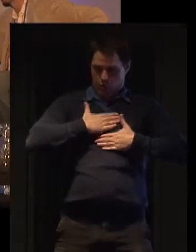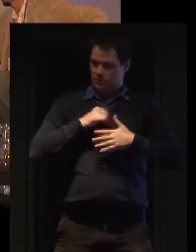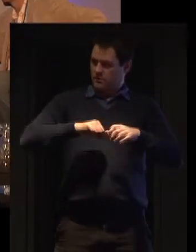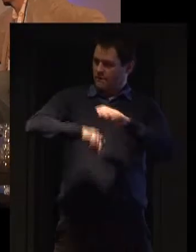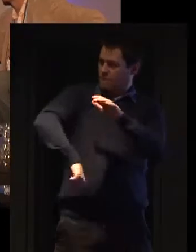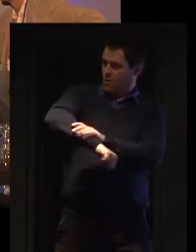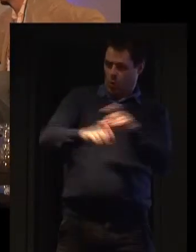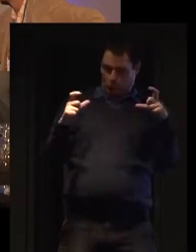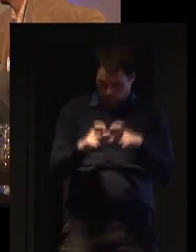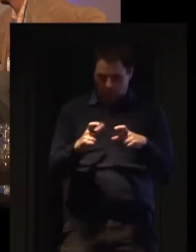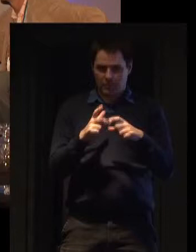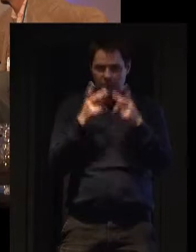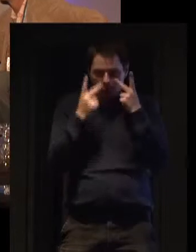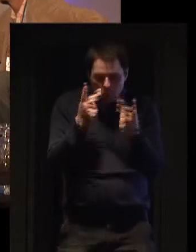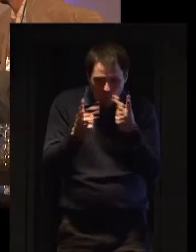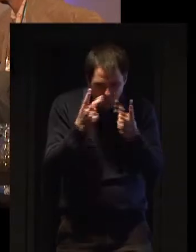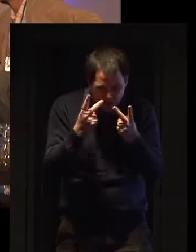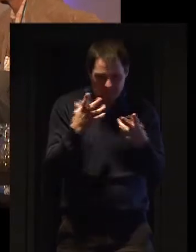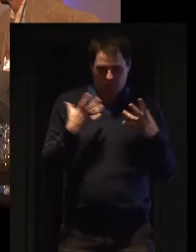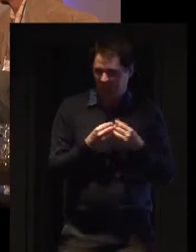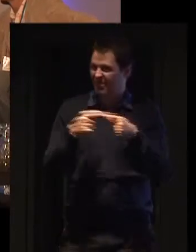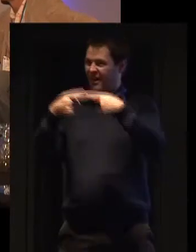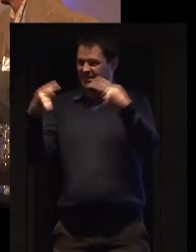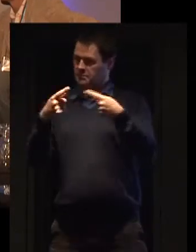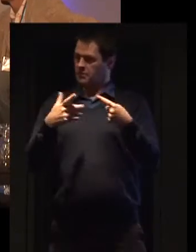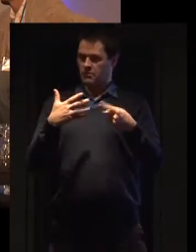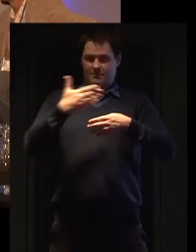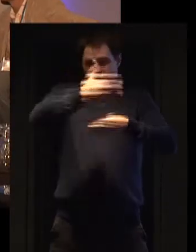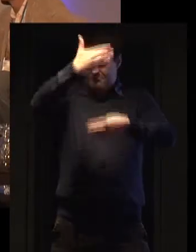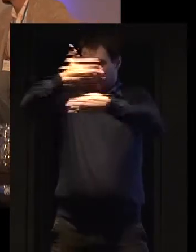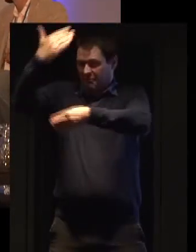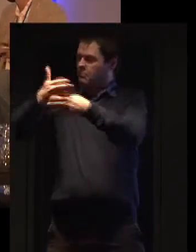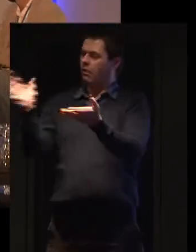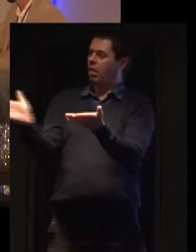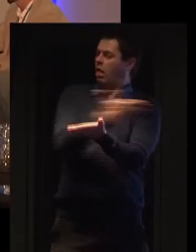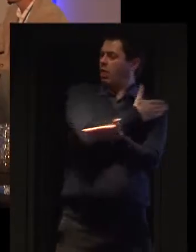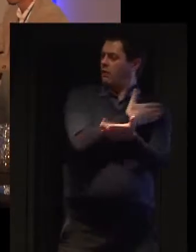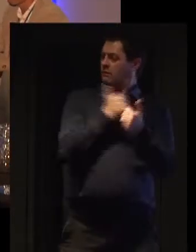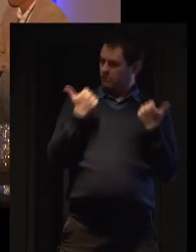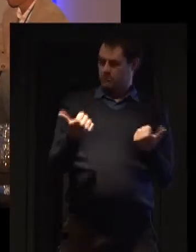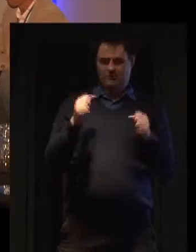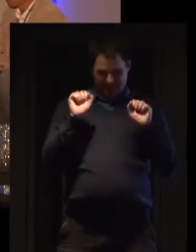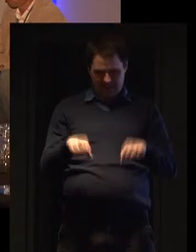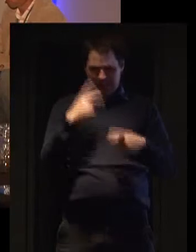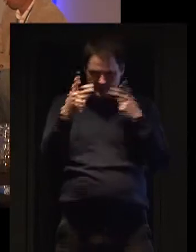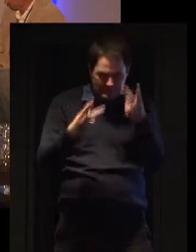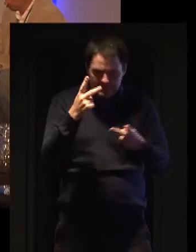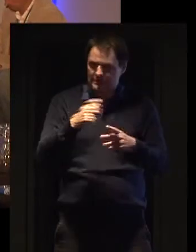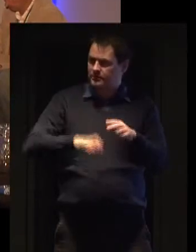The excitement of Euro 2012 matches being played in Poland and in the